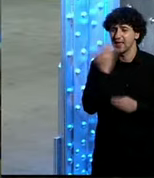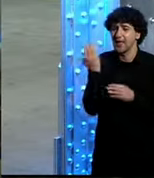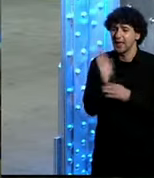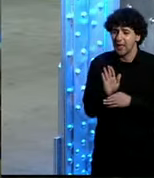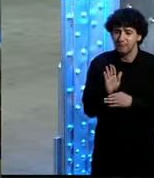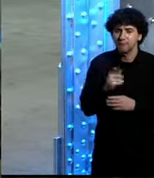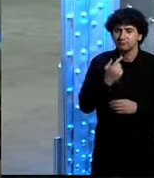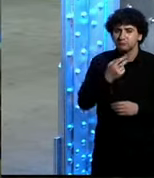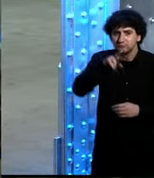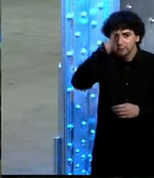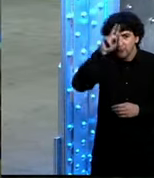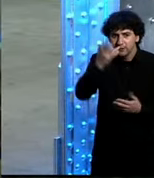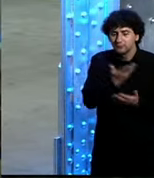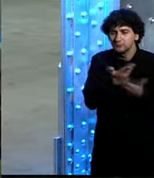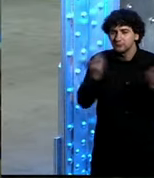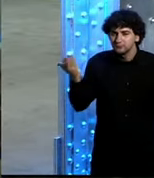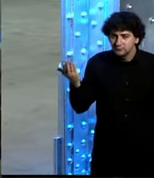and I